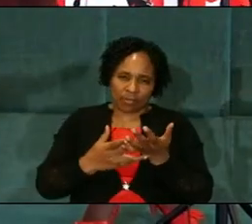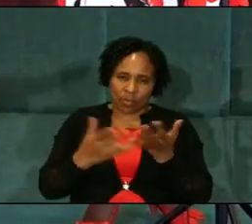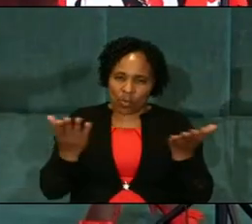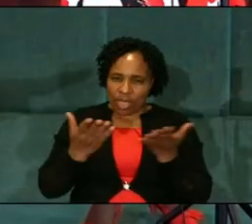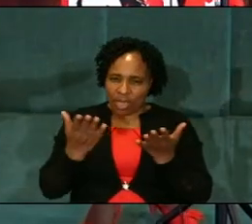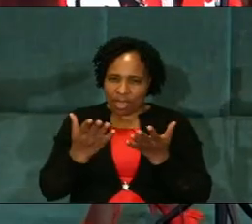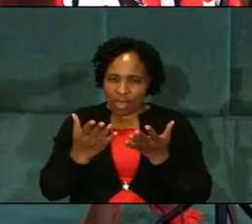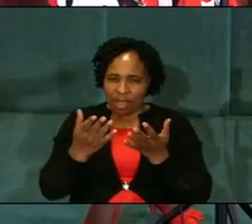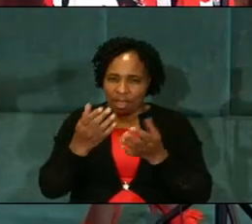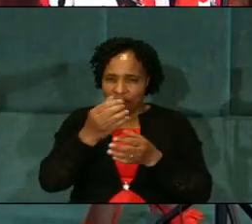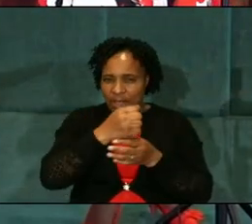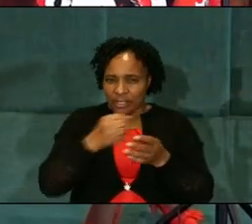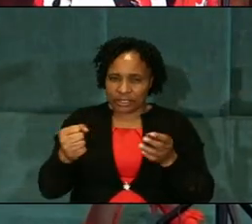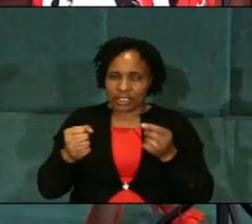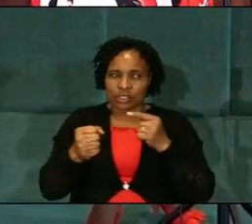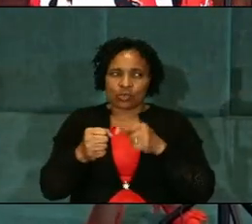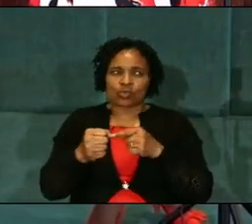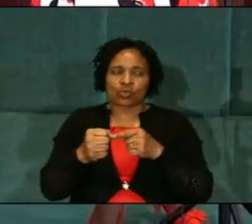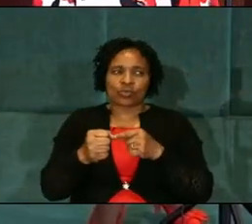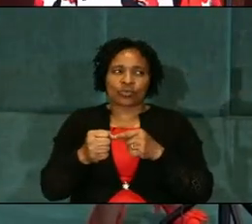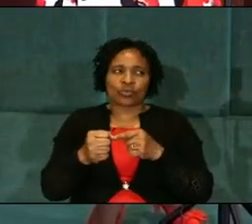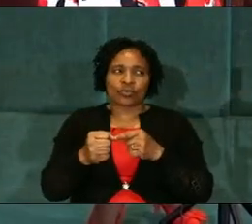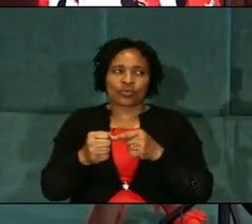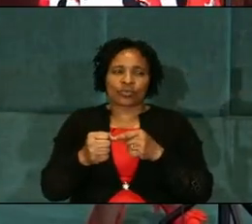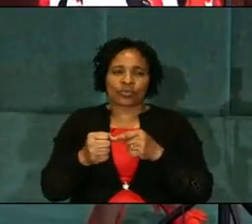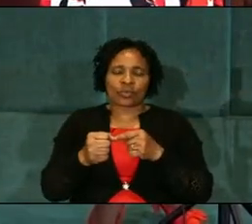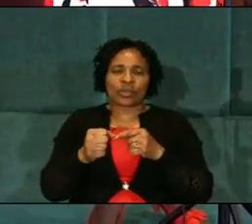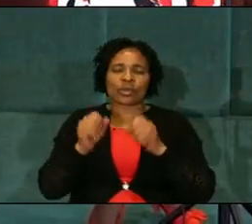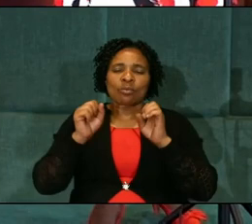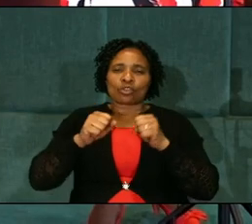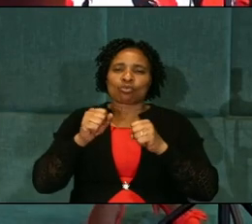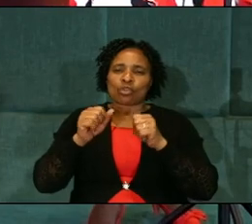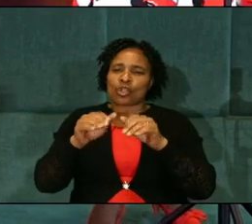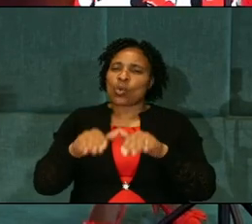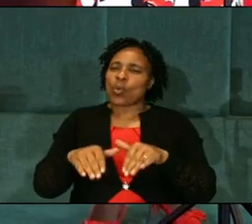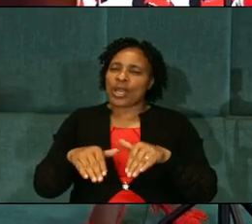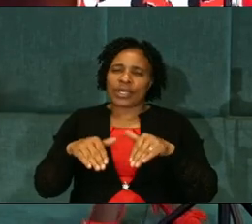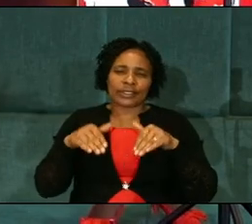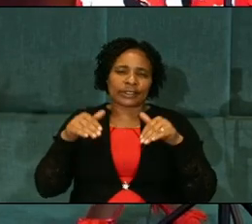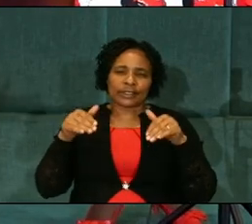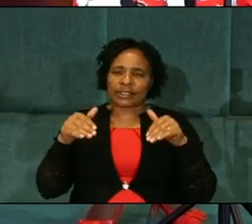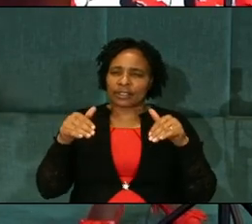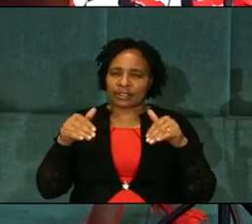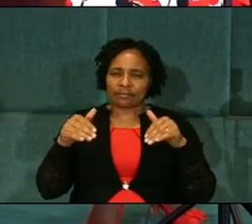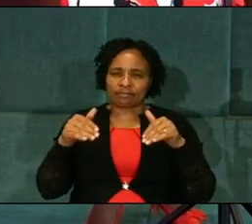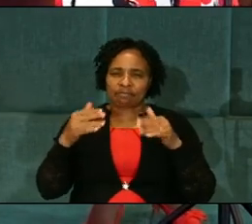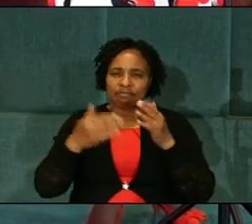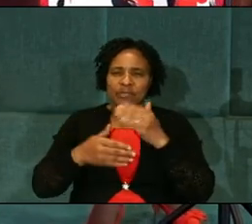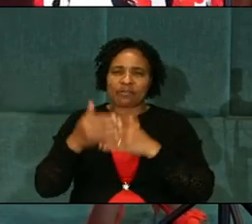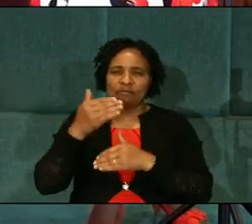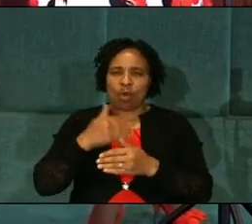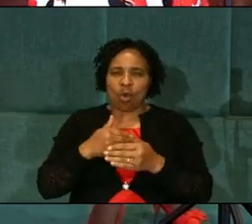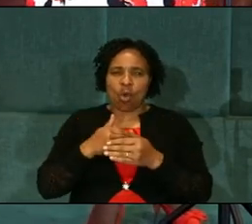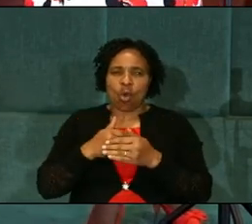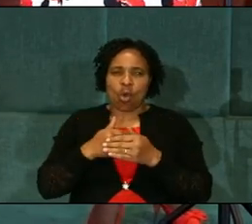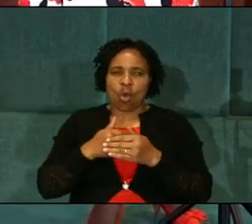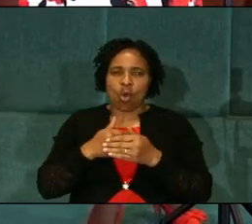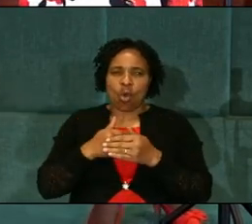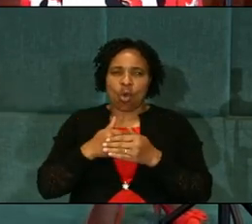Time after time. Hear anybody? He has waited before. I invite my pastors